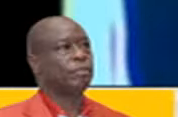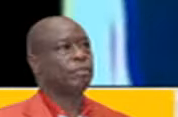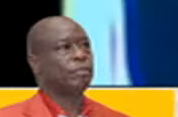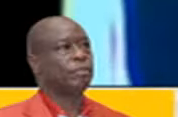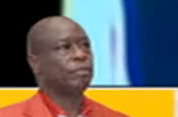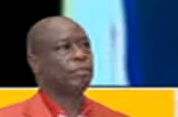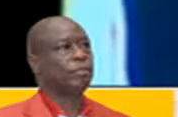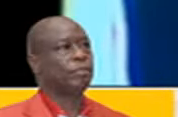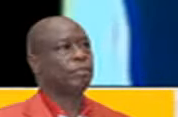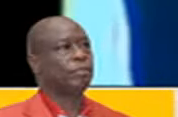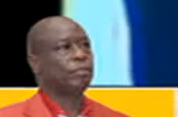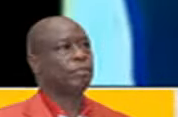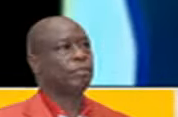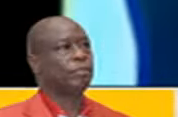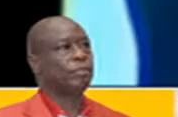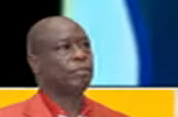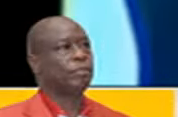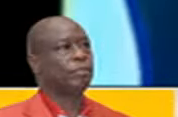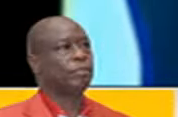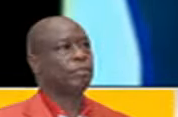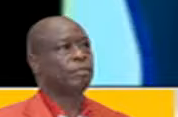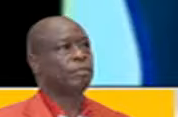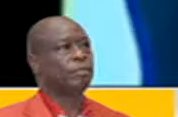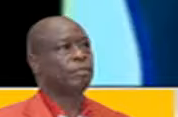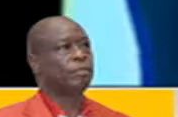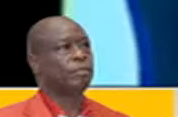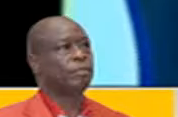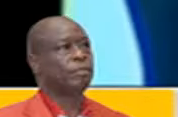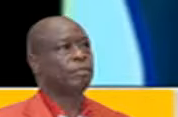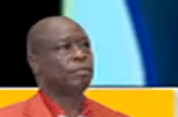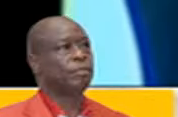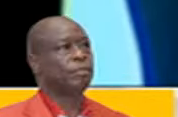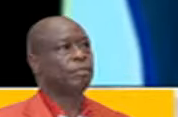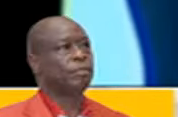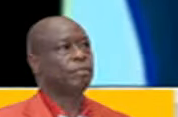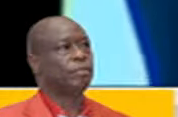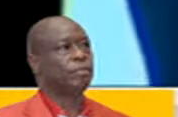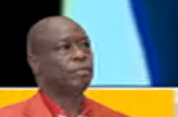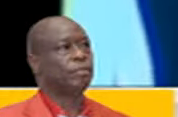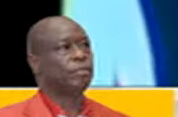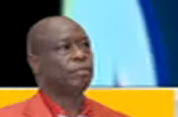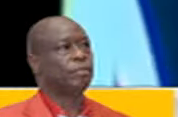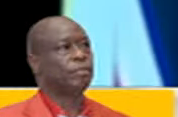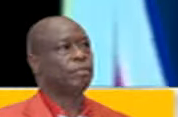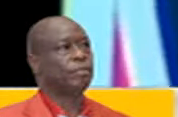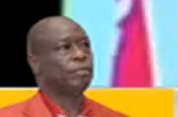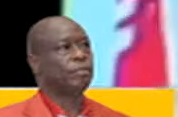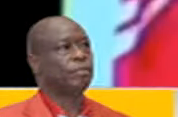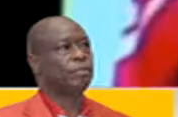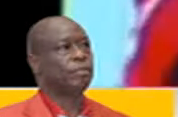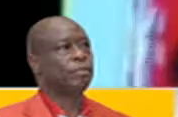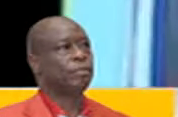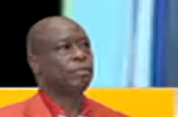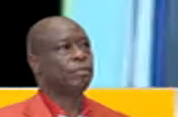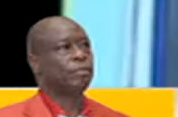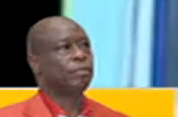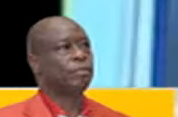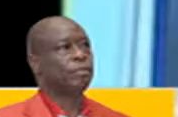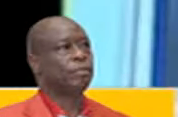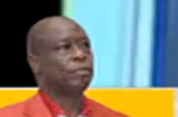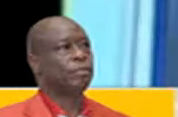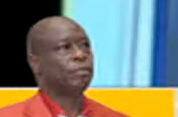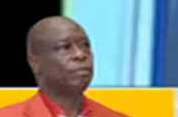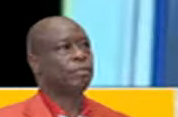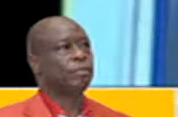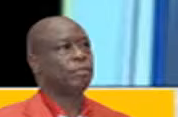an organization paid for by the public to brief the president and the government about the feeling of the